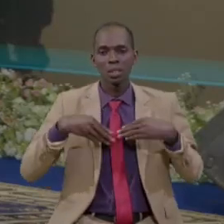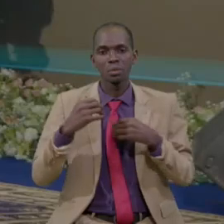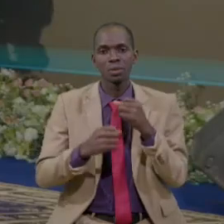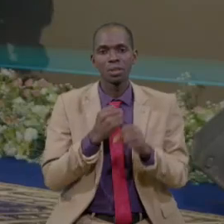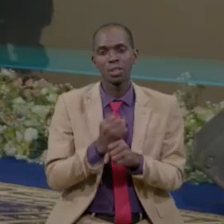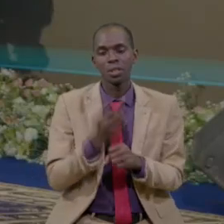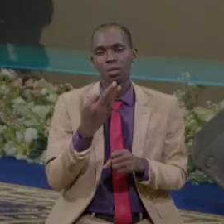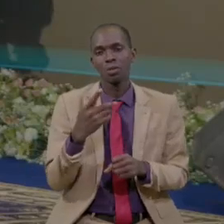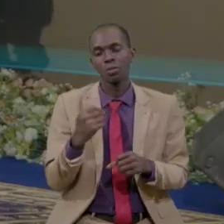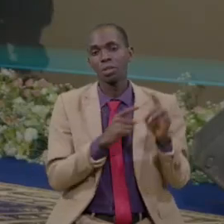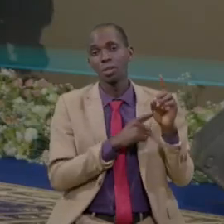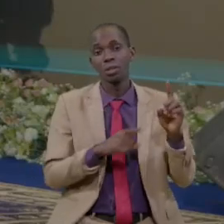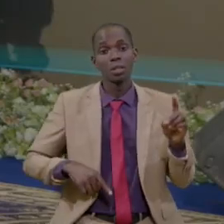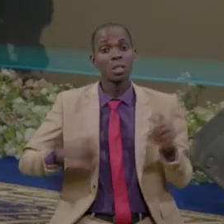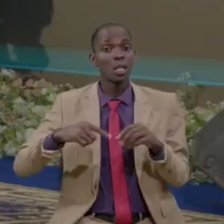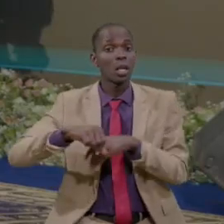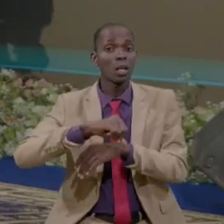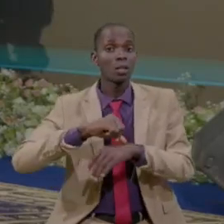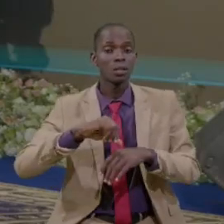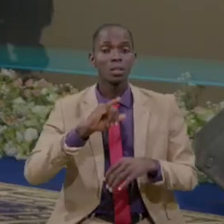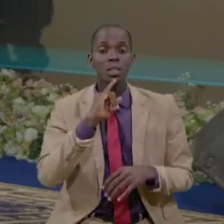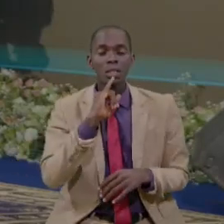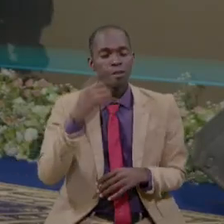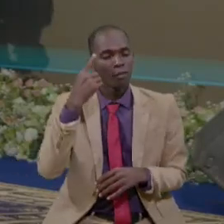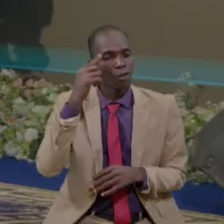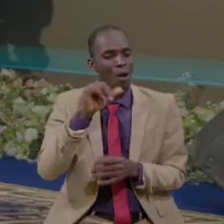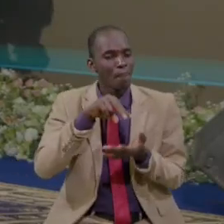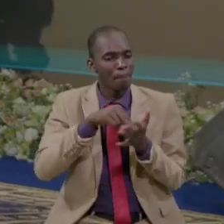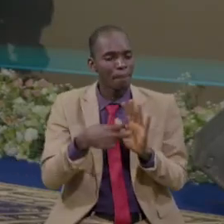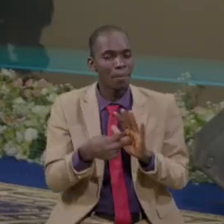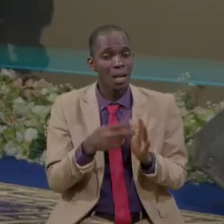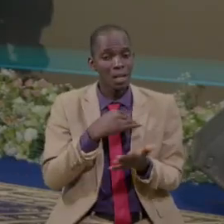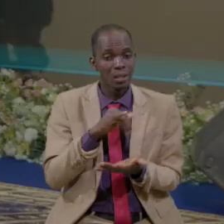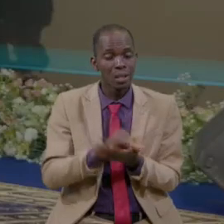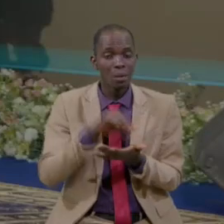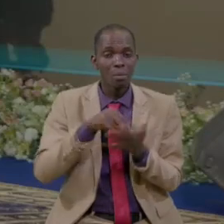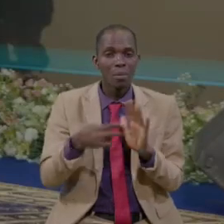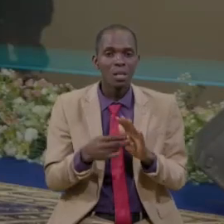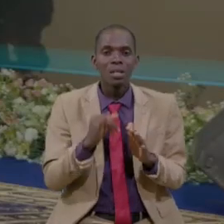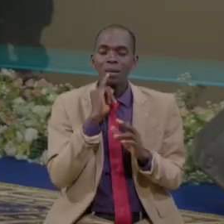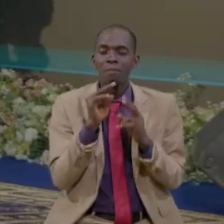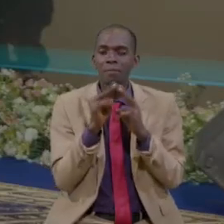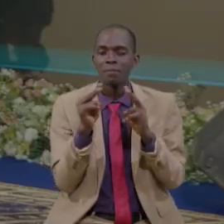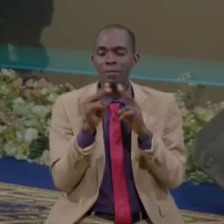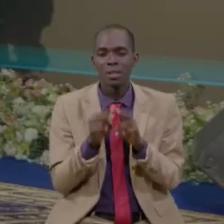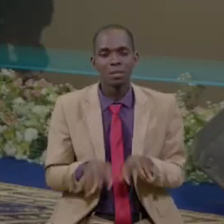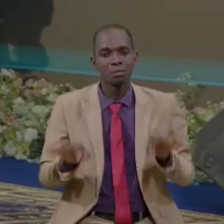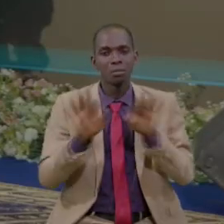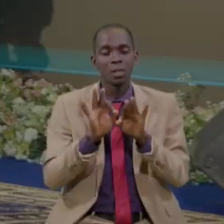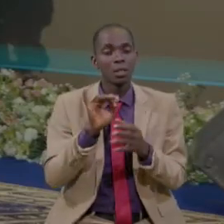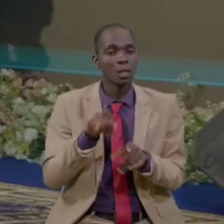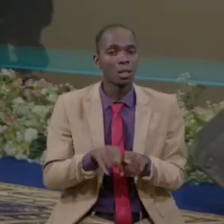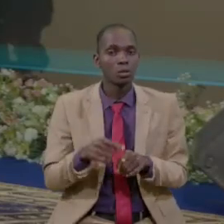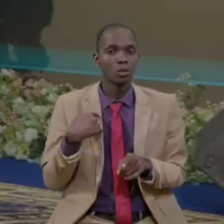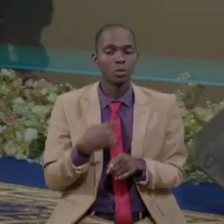anointing is for a purpose, and the purpose is very important. And as we have said, the anointing is not just